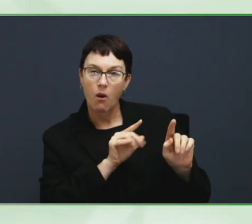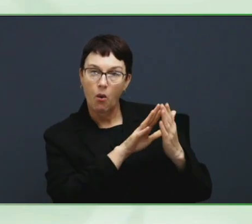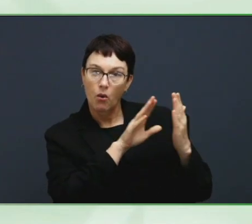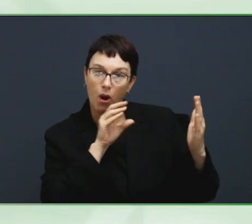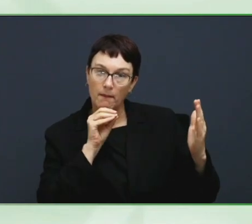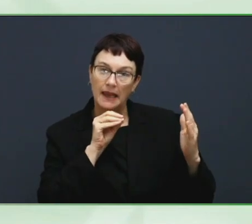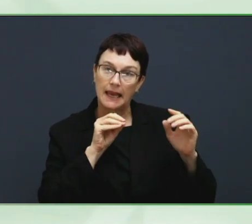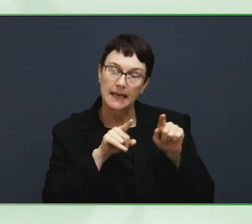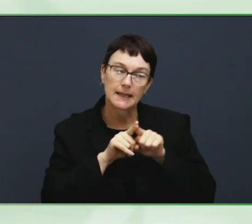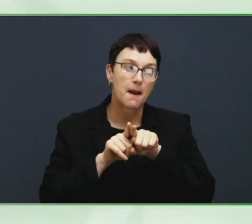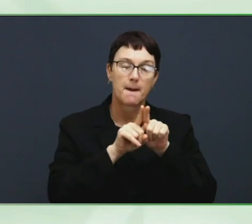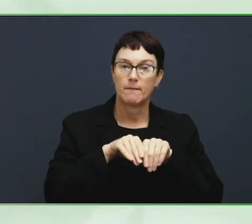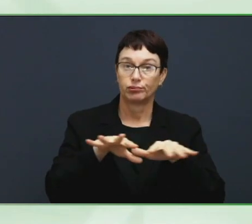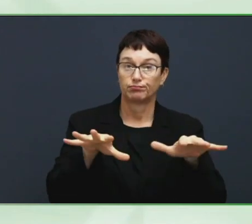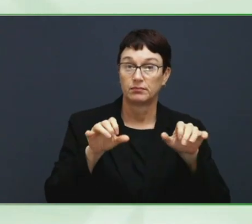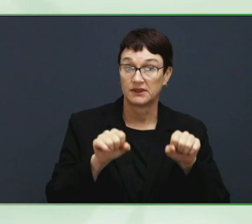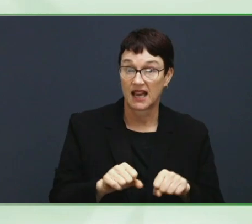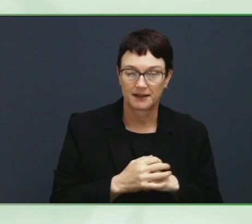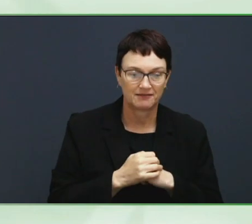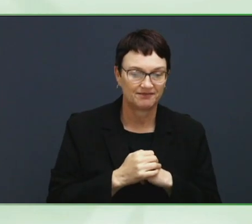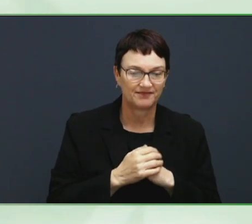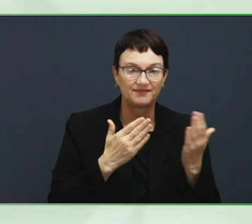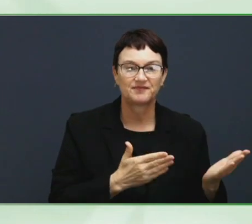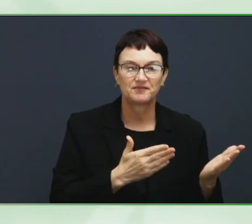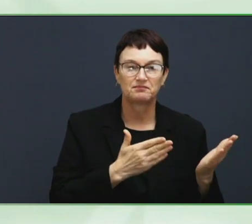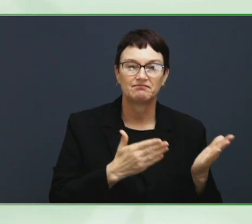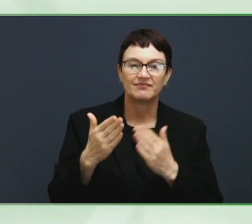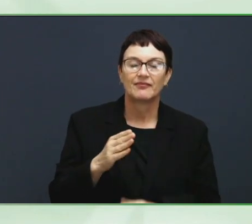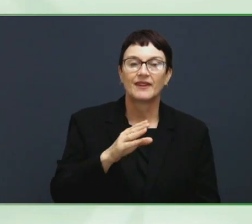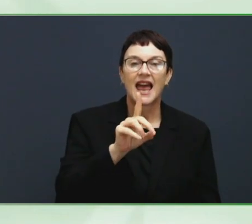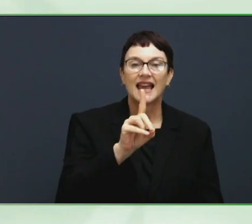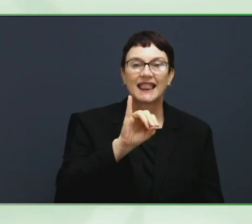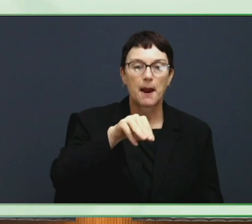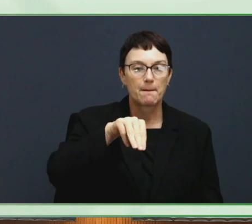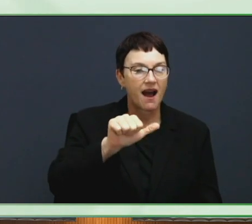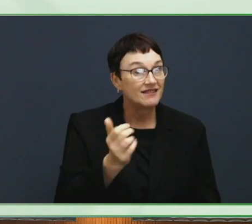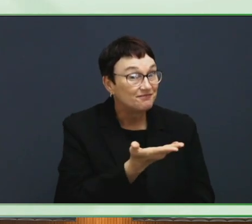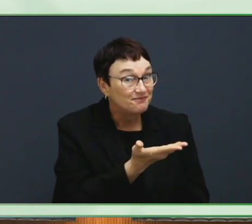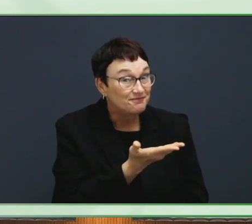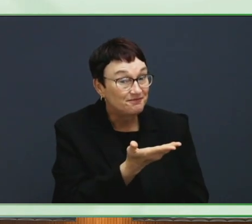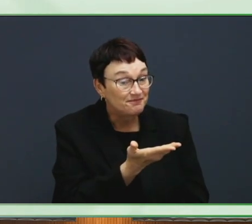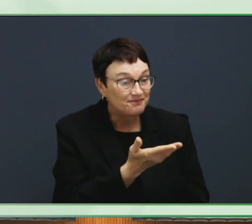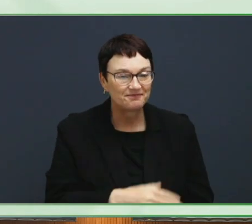you. And Dima, looking forward to hearing from you.